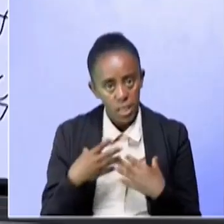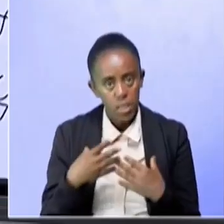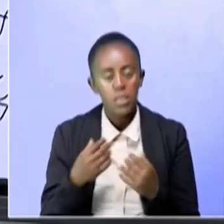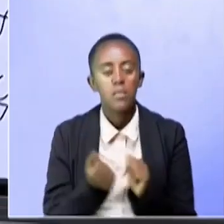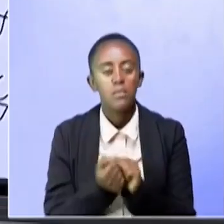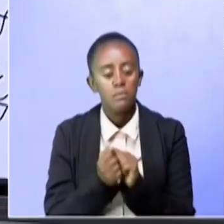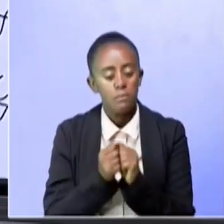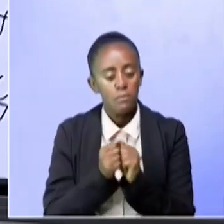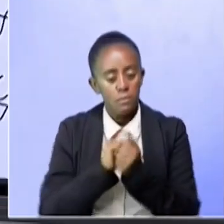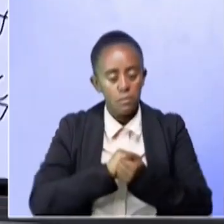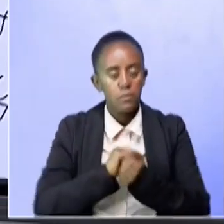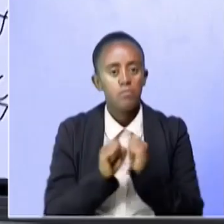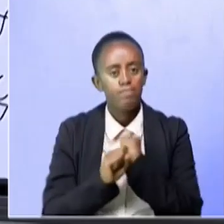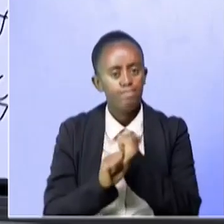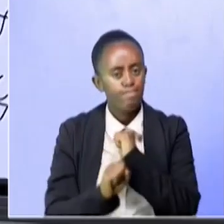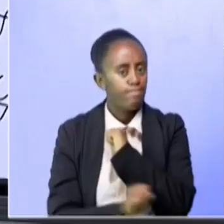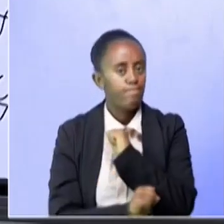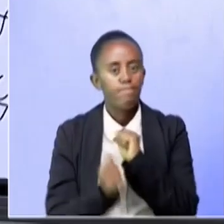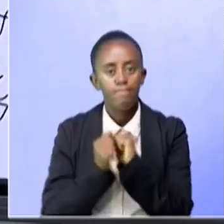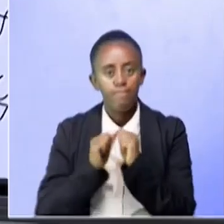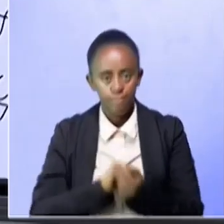revolutionary changes, no doubt at all.